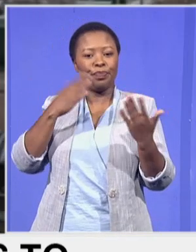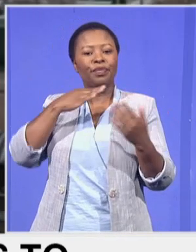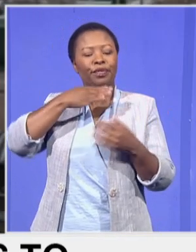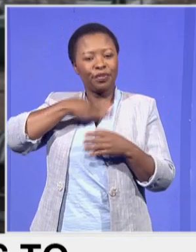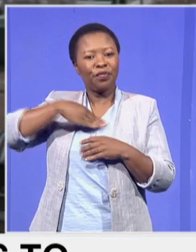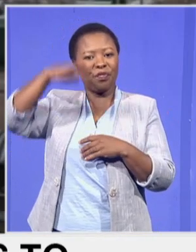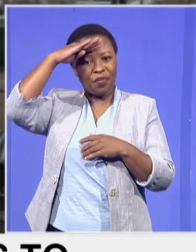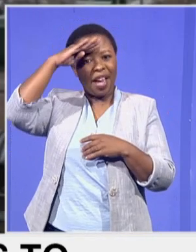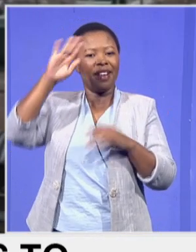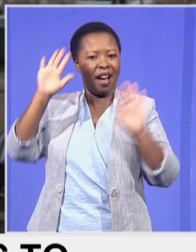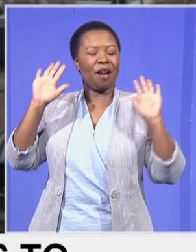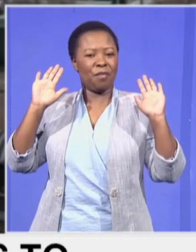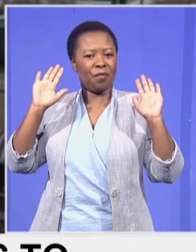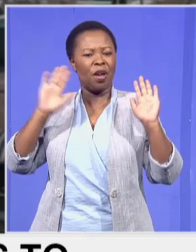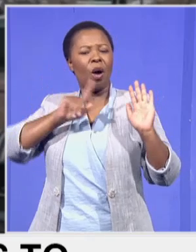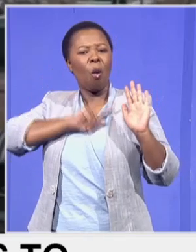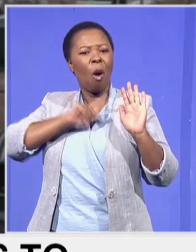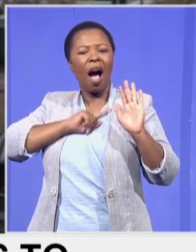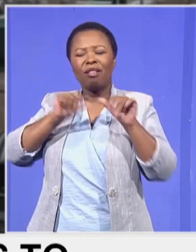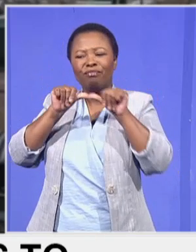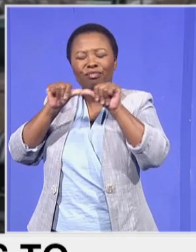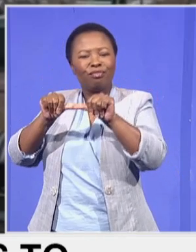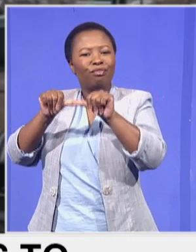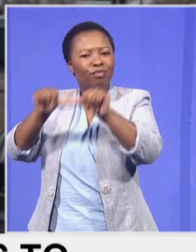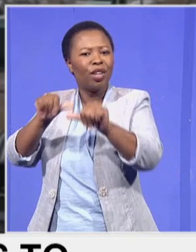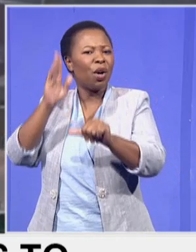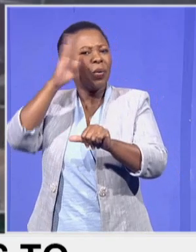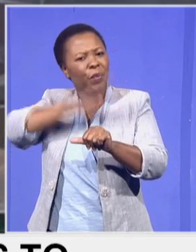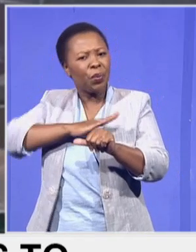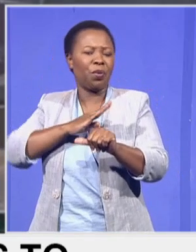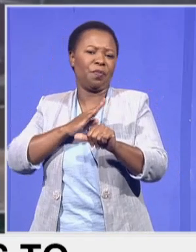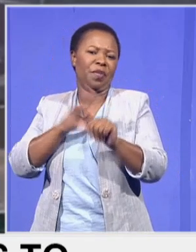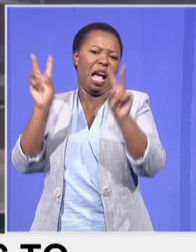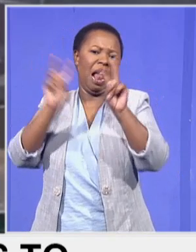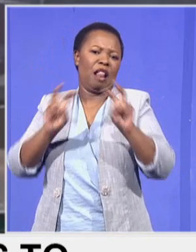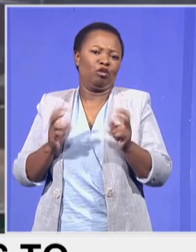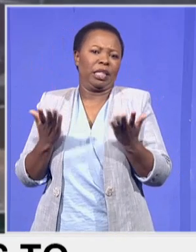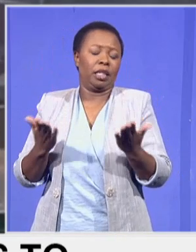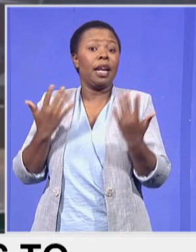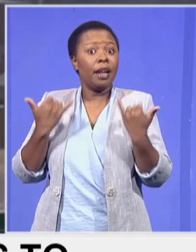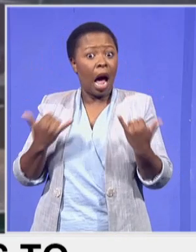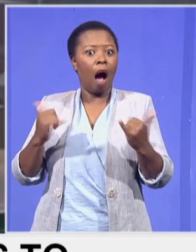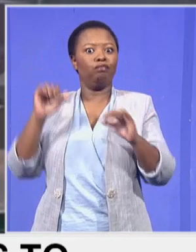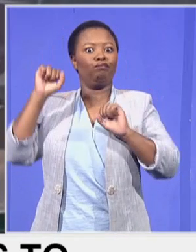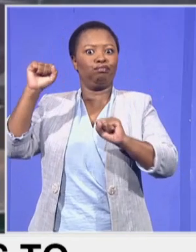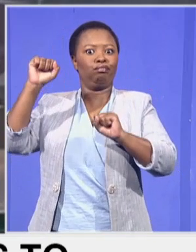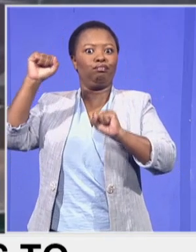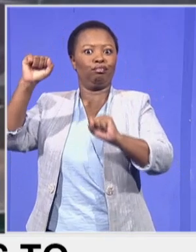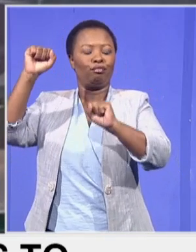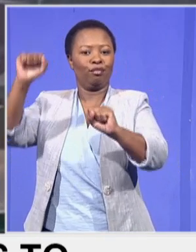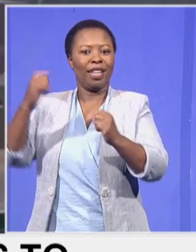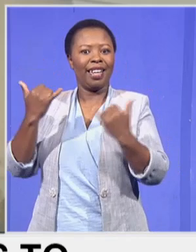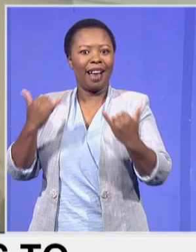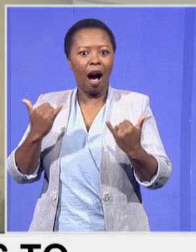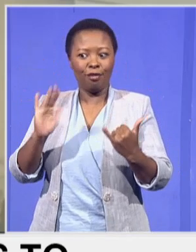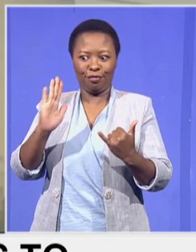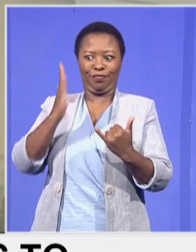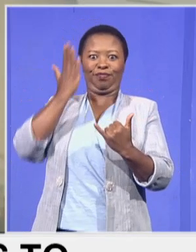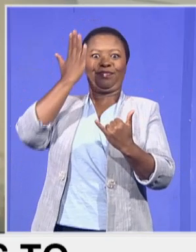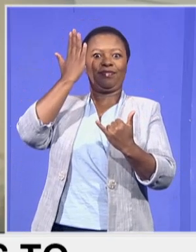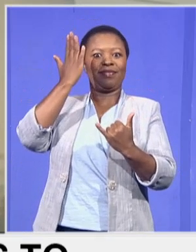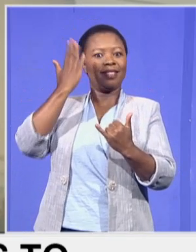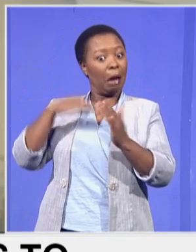the inconsistent supply of electricity and are now taking to the streets over that. And now you have this sudden improvement, a